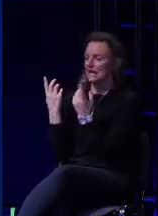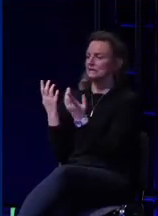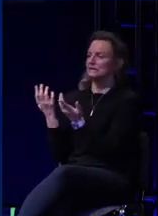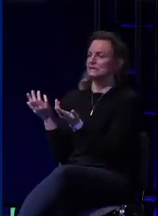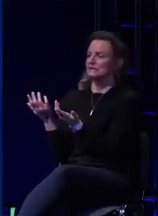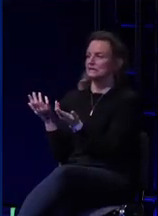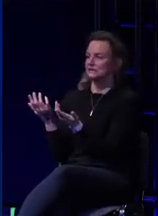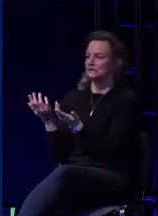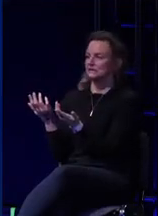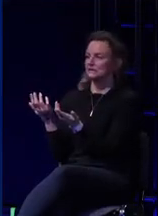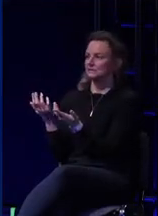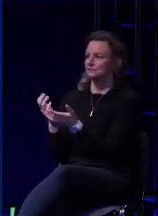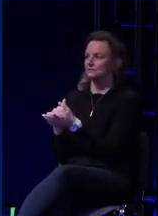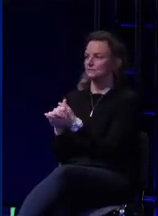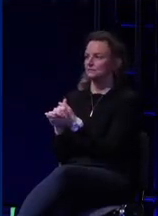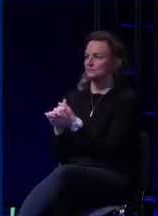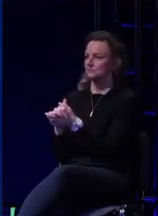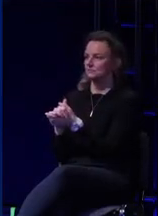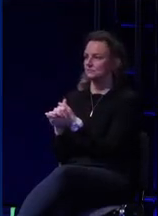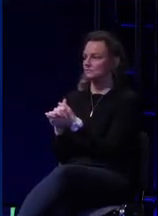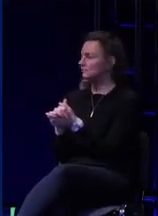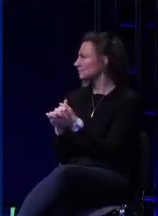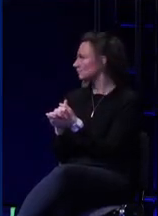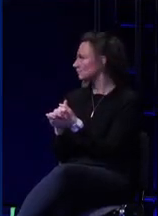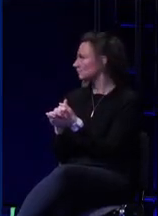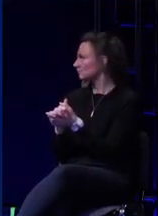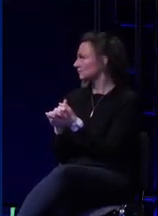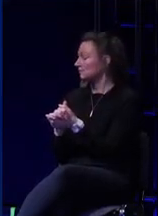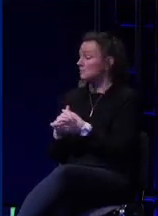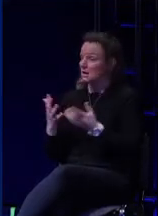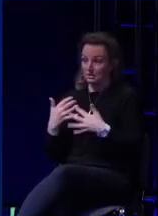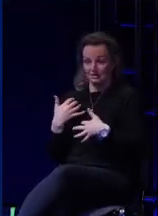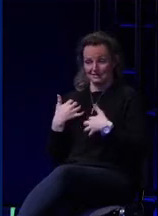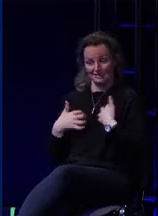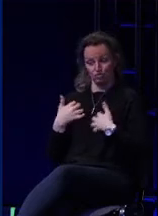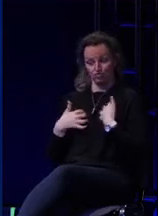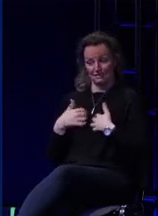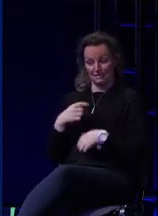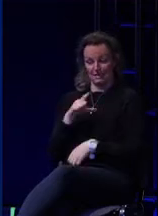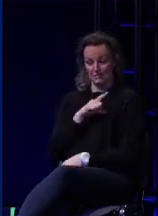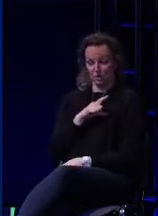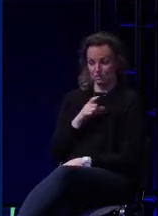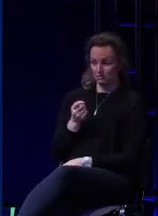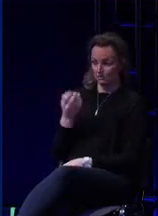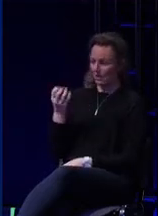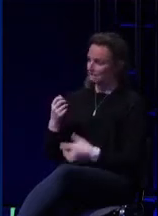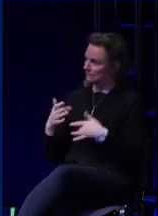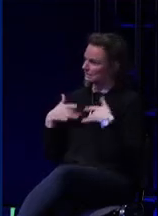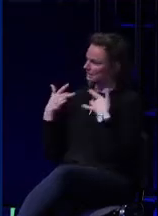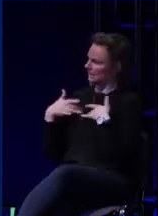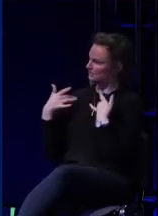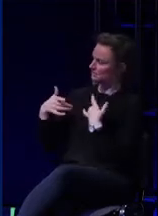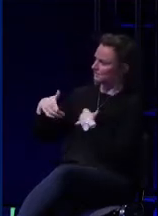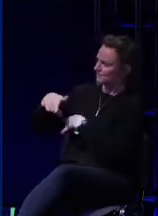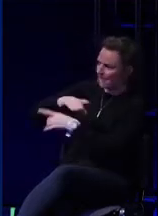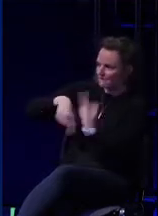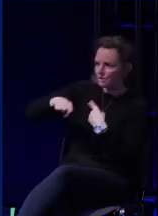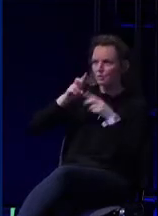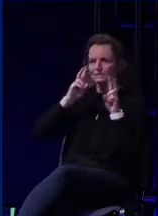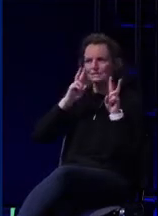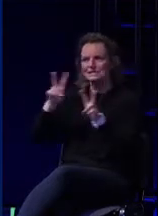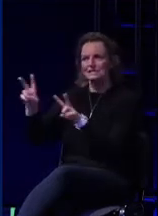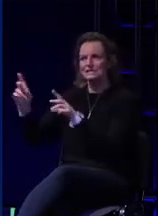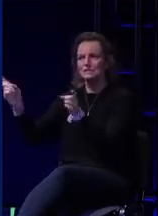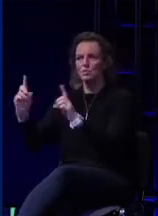But it's a great. It's an interesting one, because there is that sense that when everybody sees what's happening, when you see it